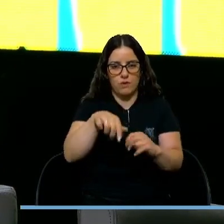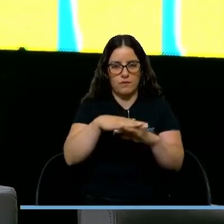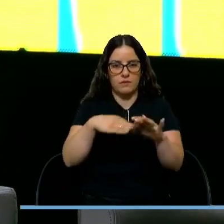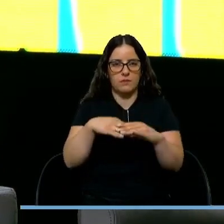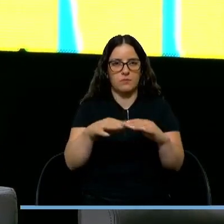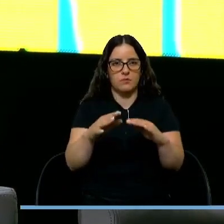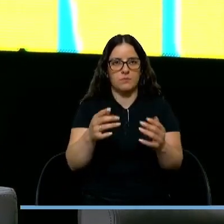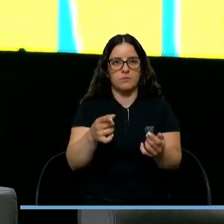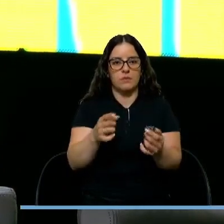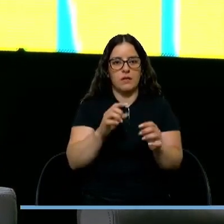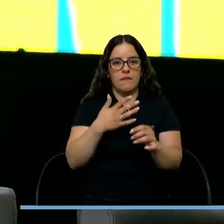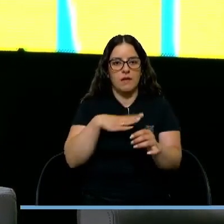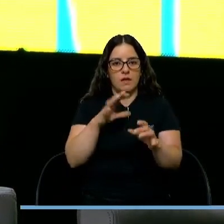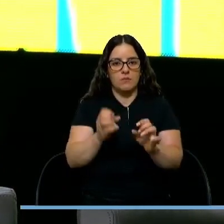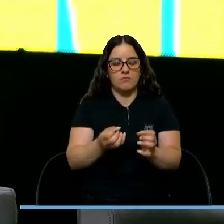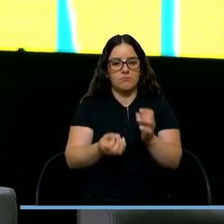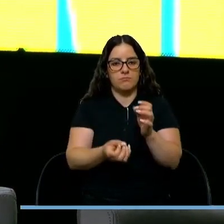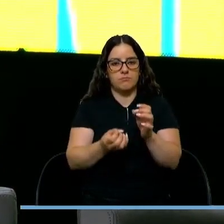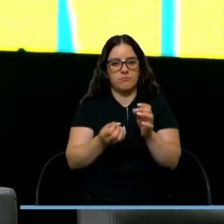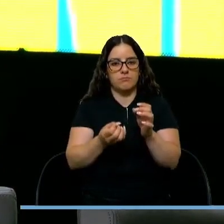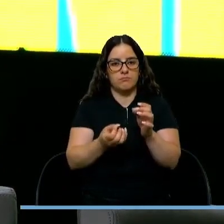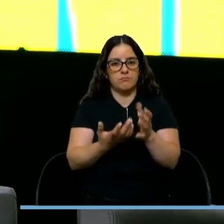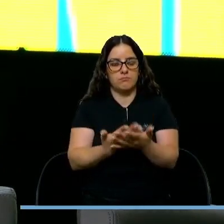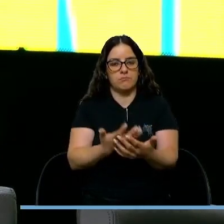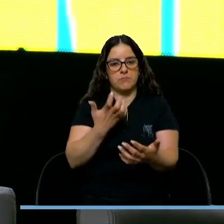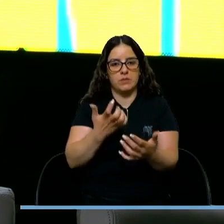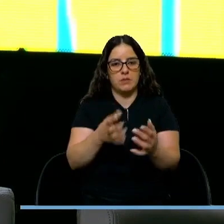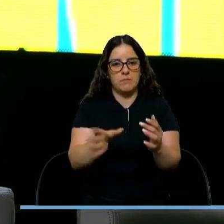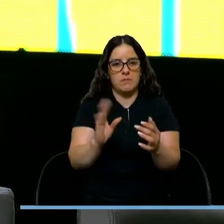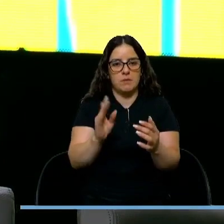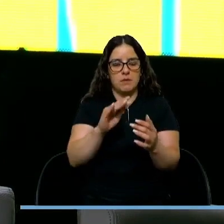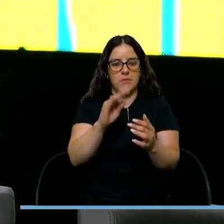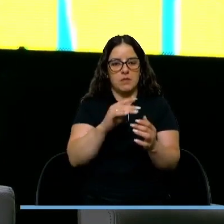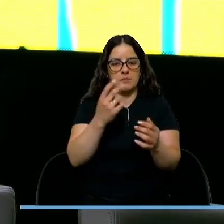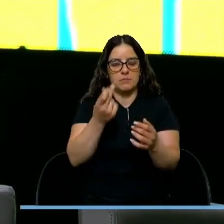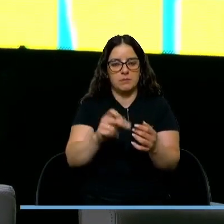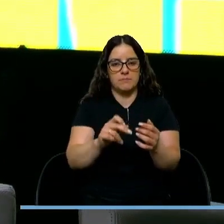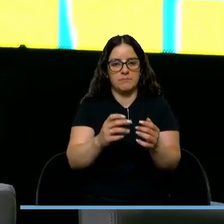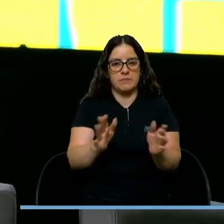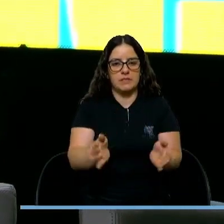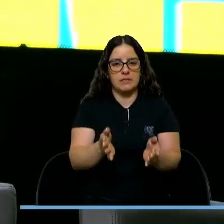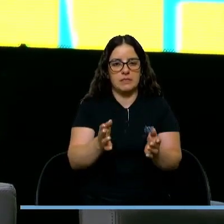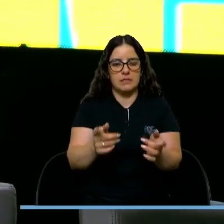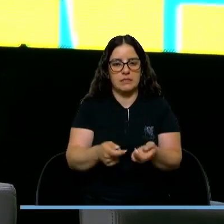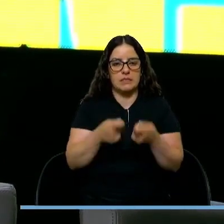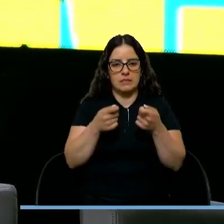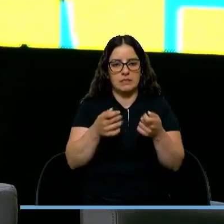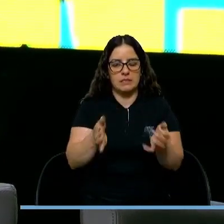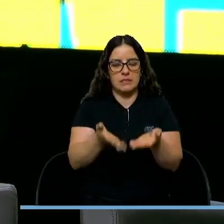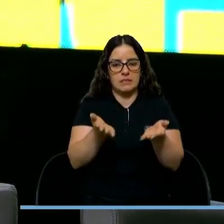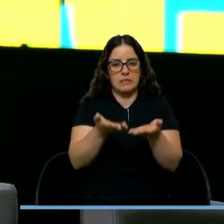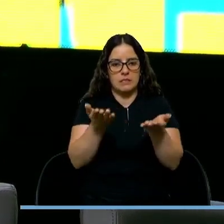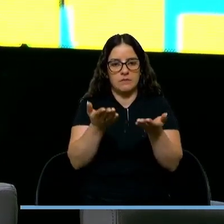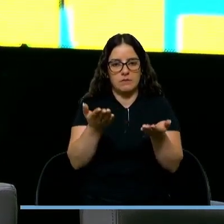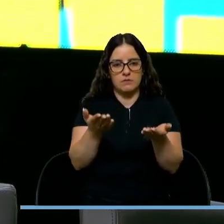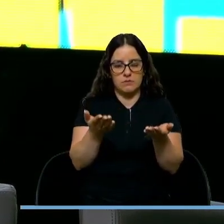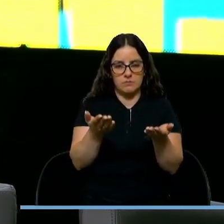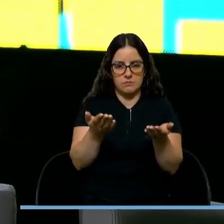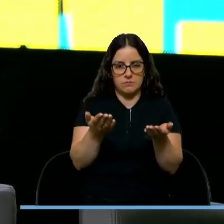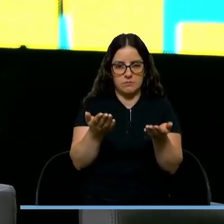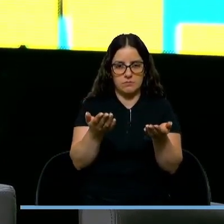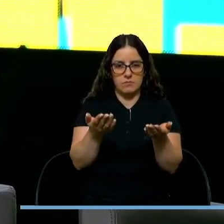we carried out. Let me emphasize that there are more and more initiatives which